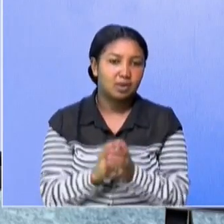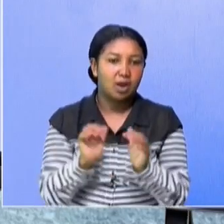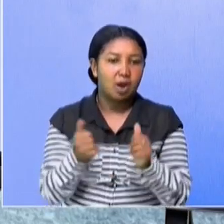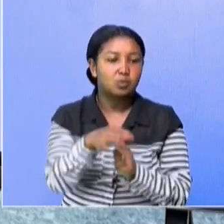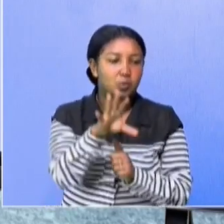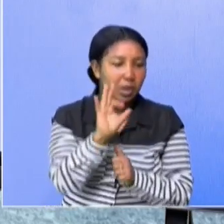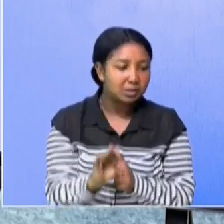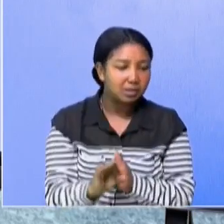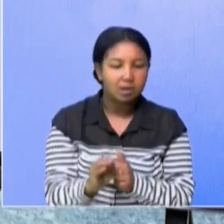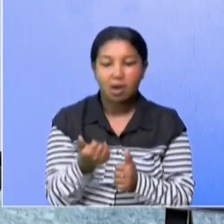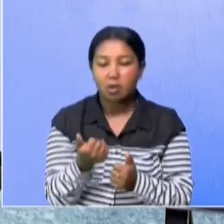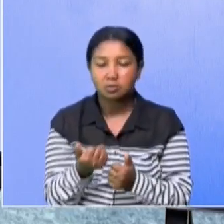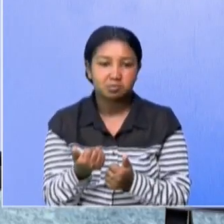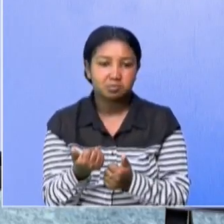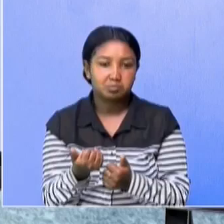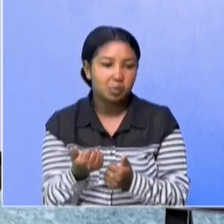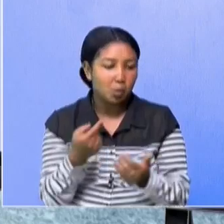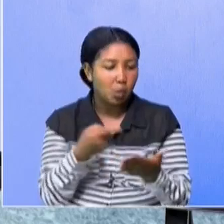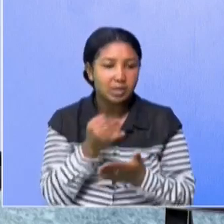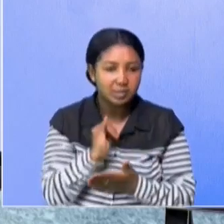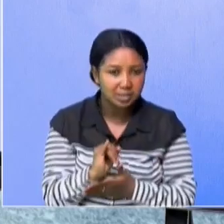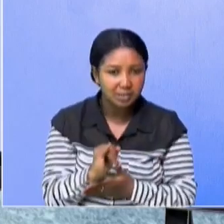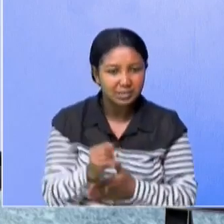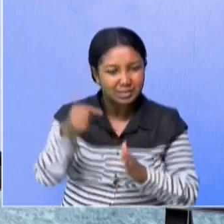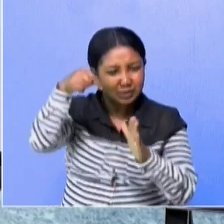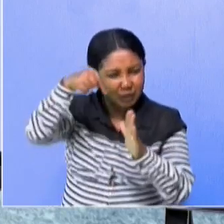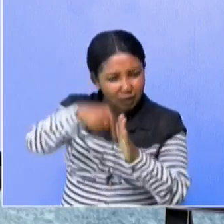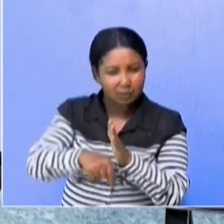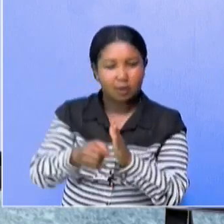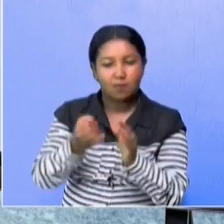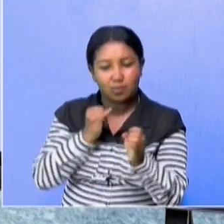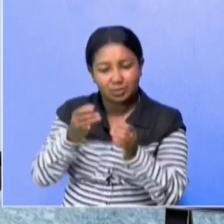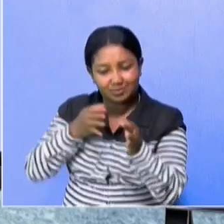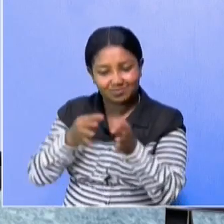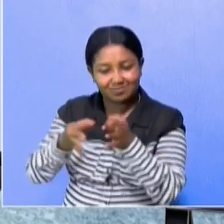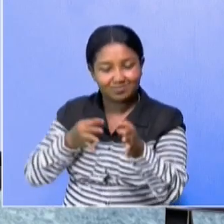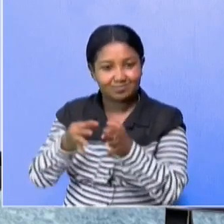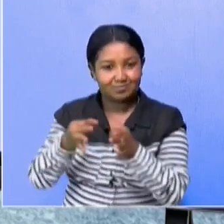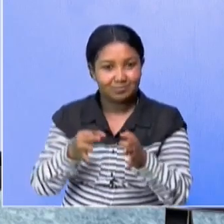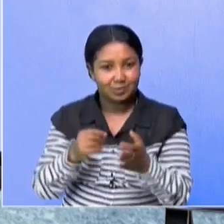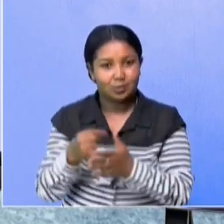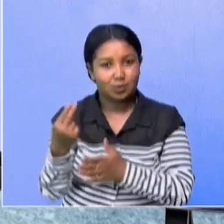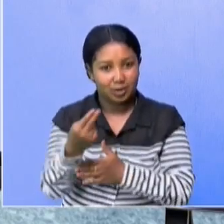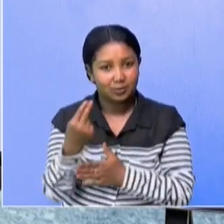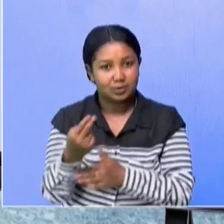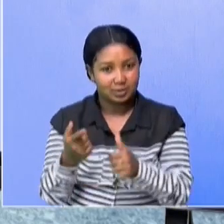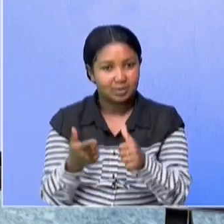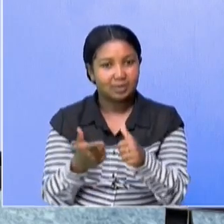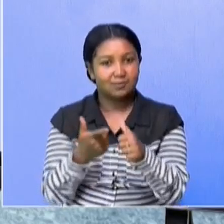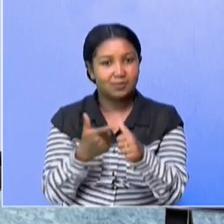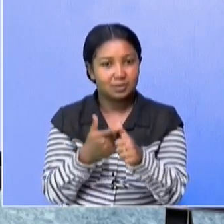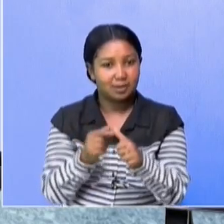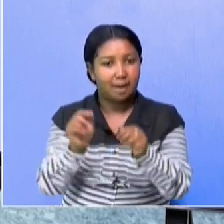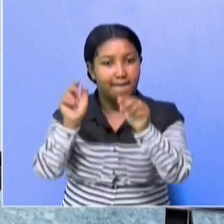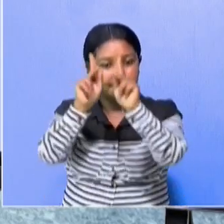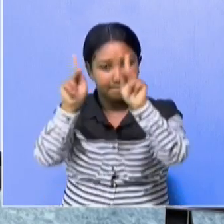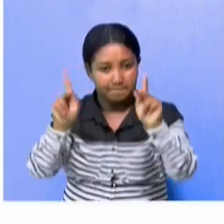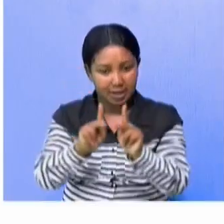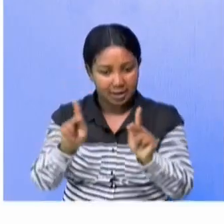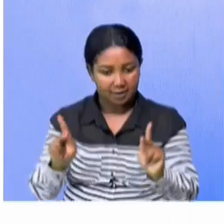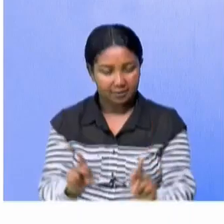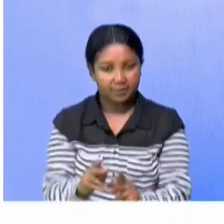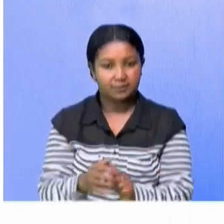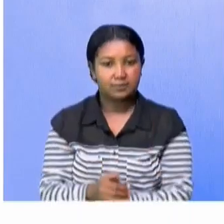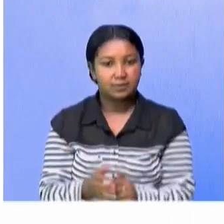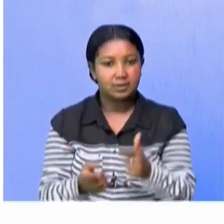to get it. What is this? Just detailed information. So we can use the first paragraph. Let's go